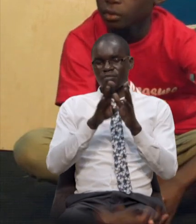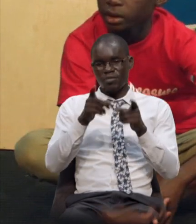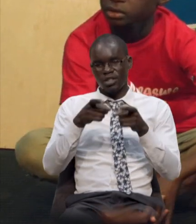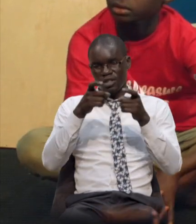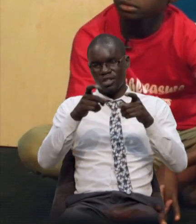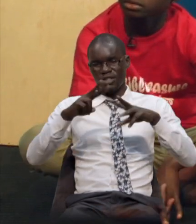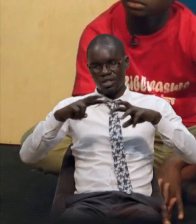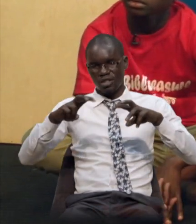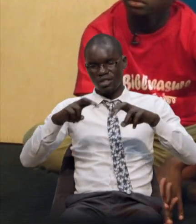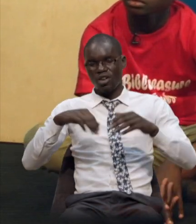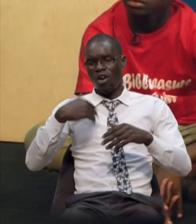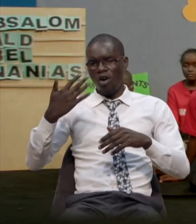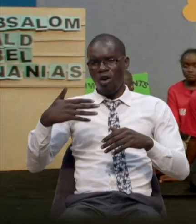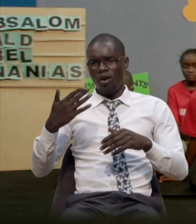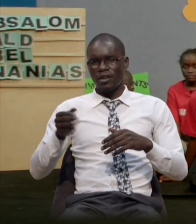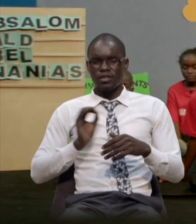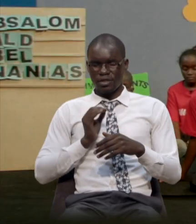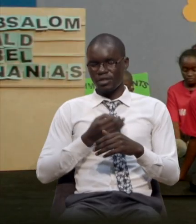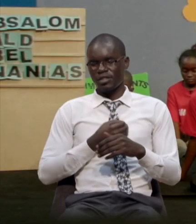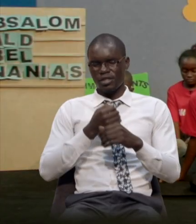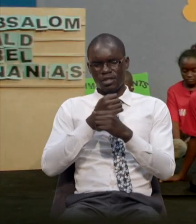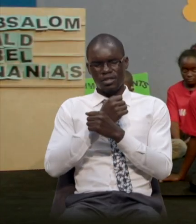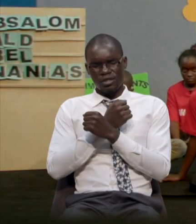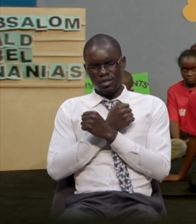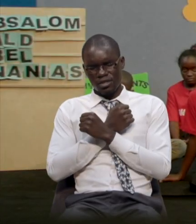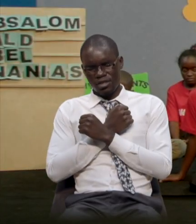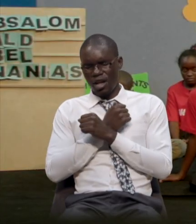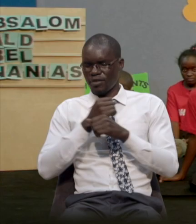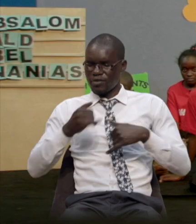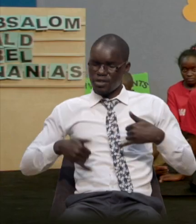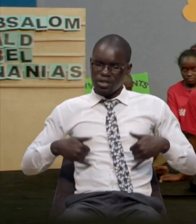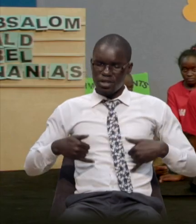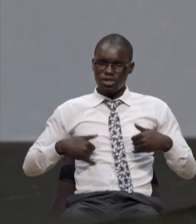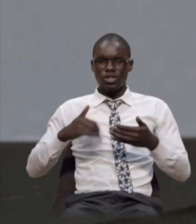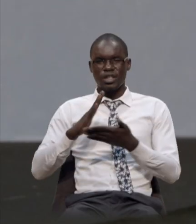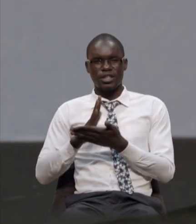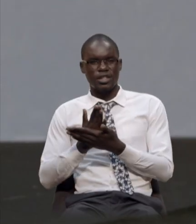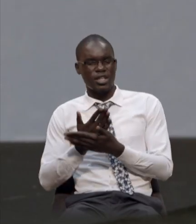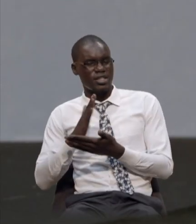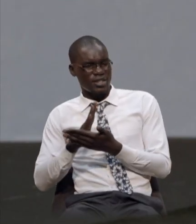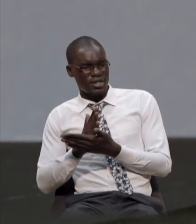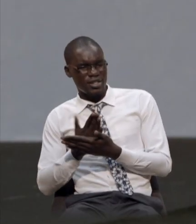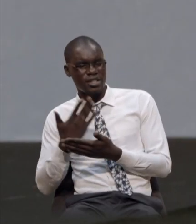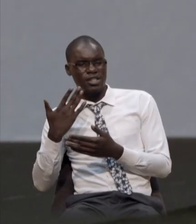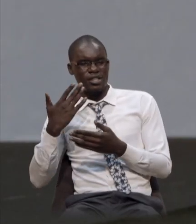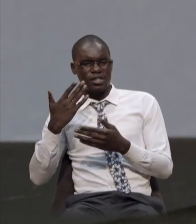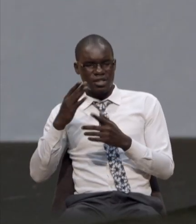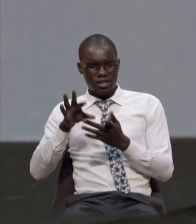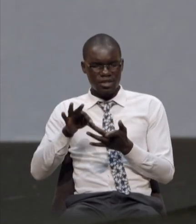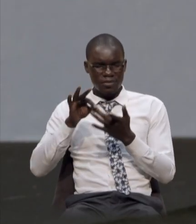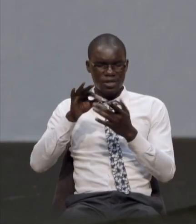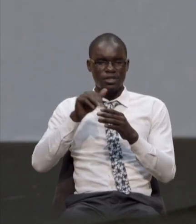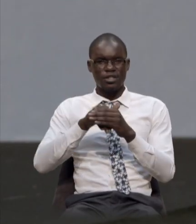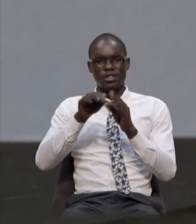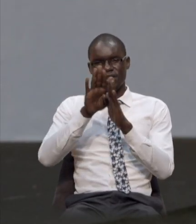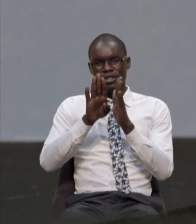Treasure Quest, it is always our pleasure to be with you and to share something special from the Bible, because the